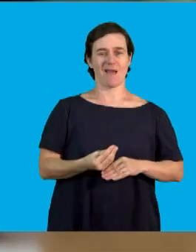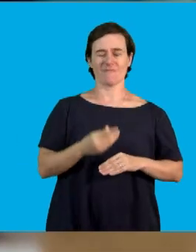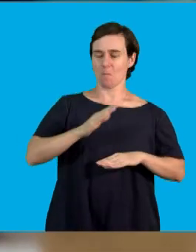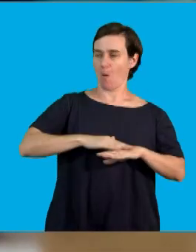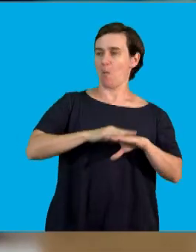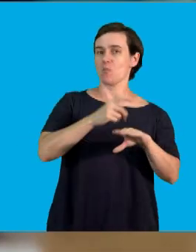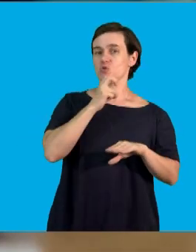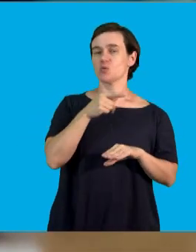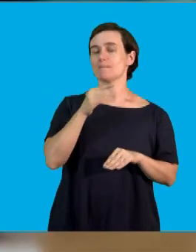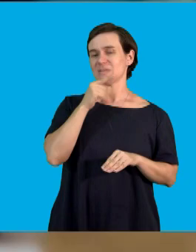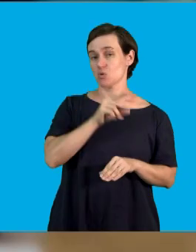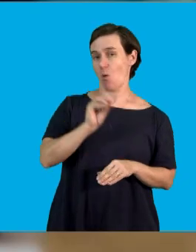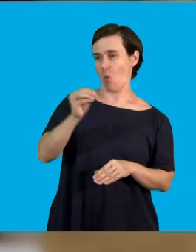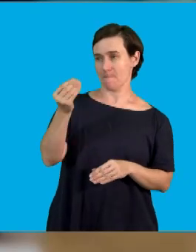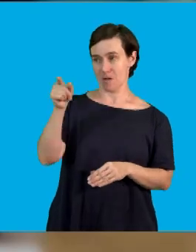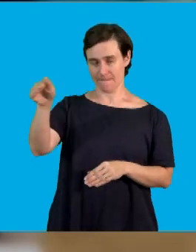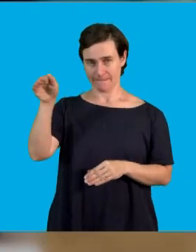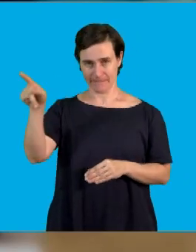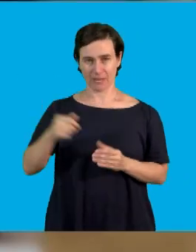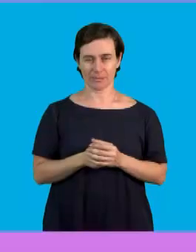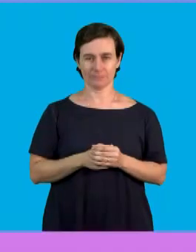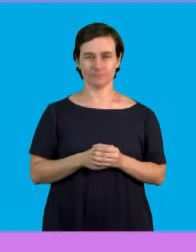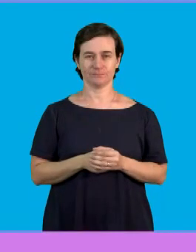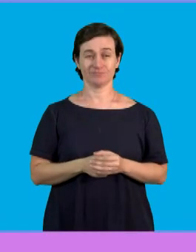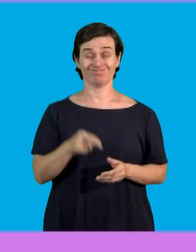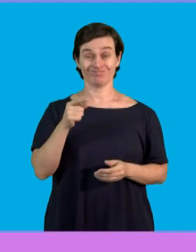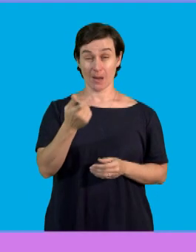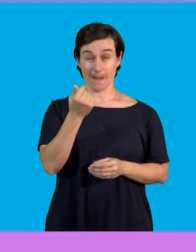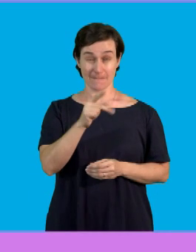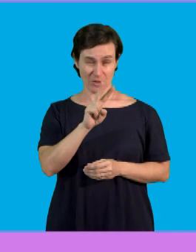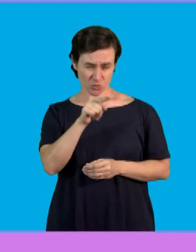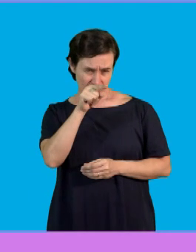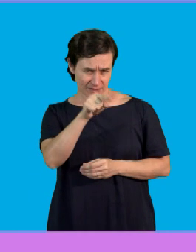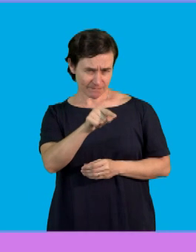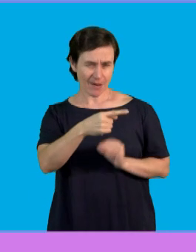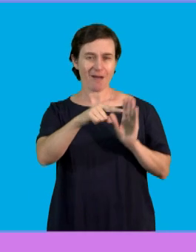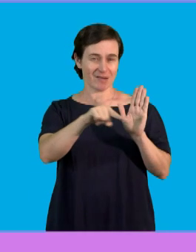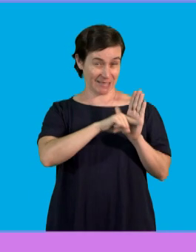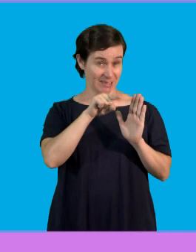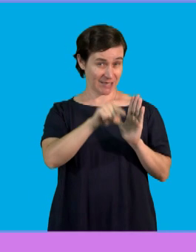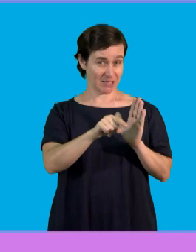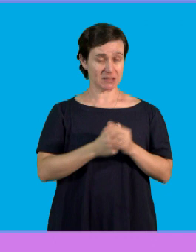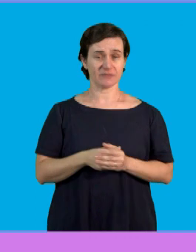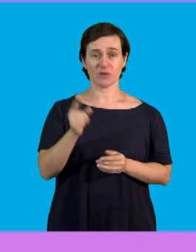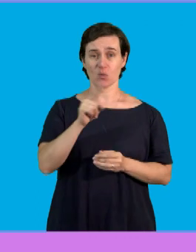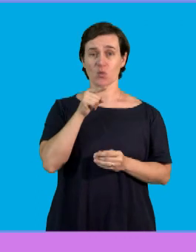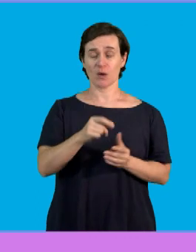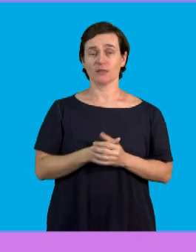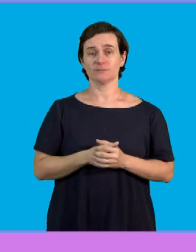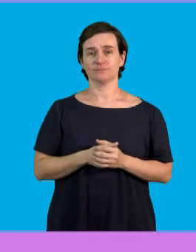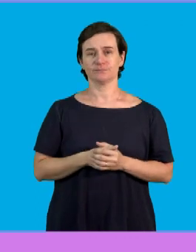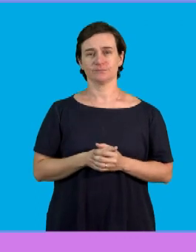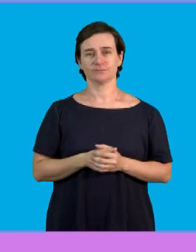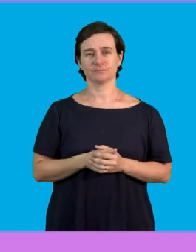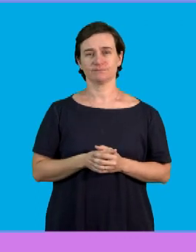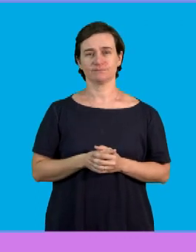this statement, we can see that there's an amount that appears to be negative. So that amount, they want us to identify it.